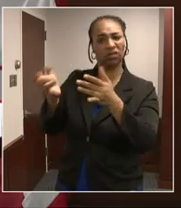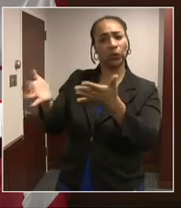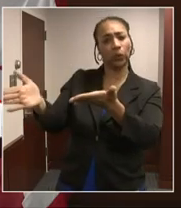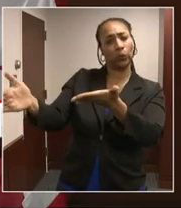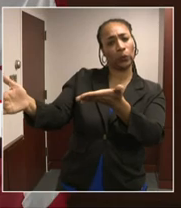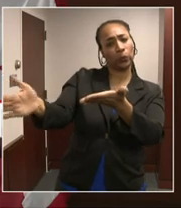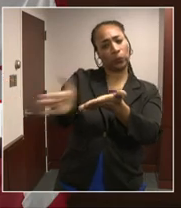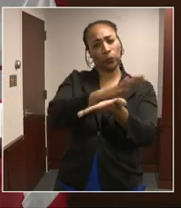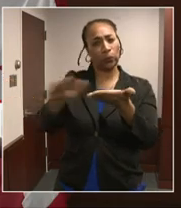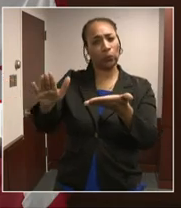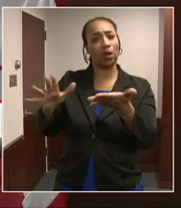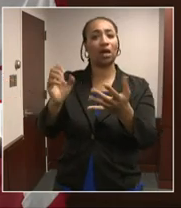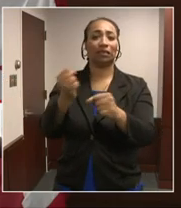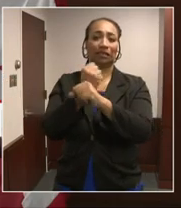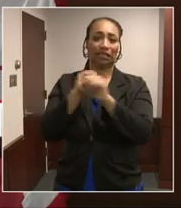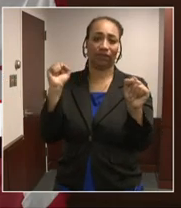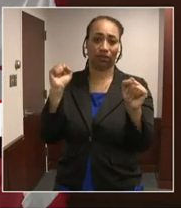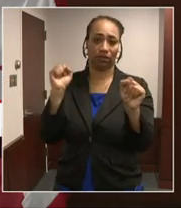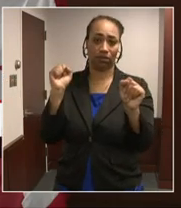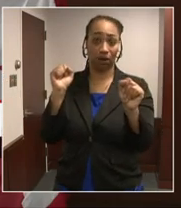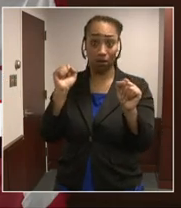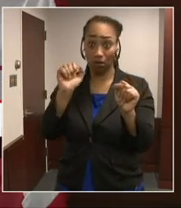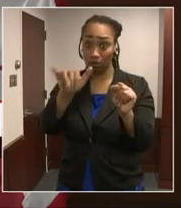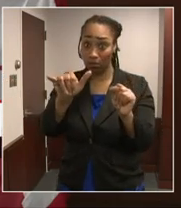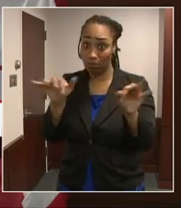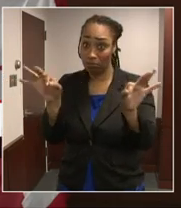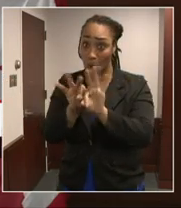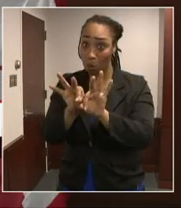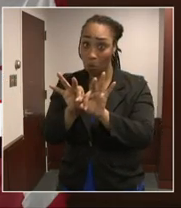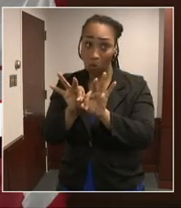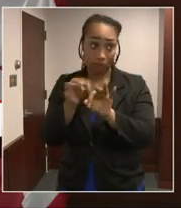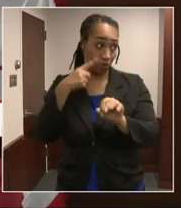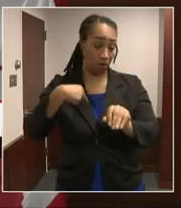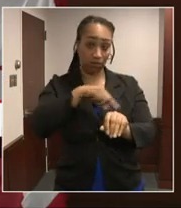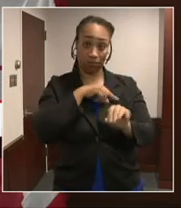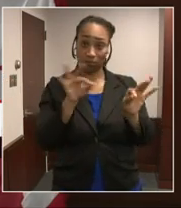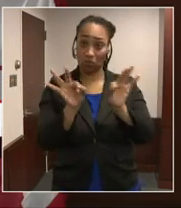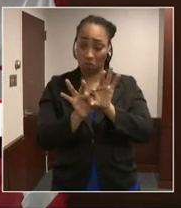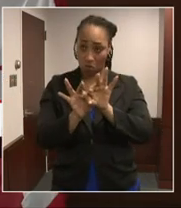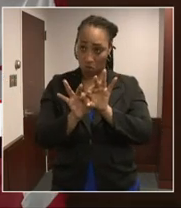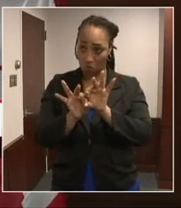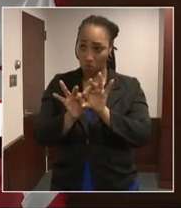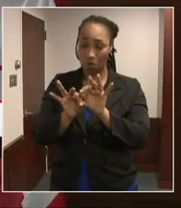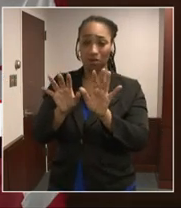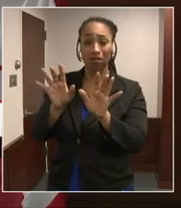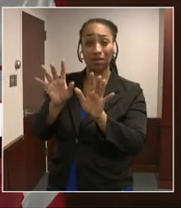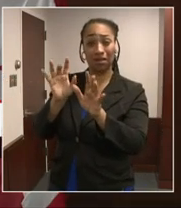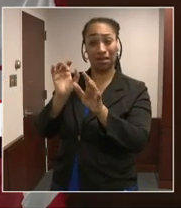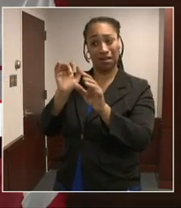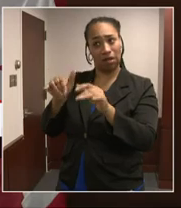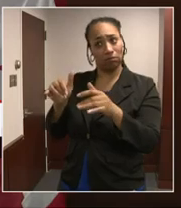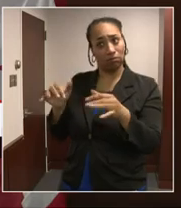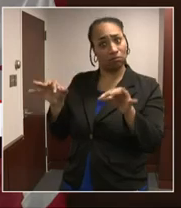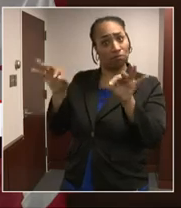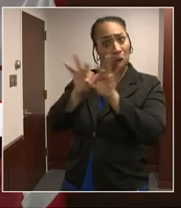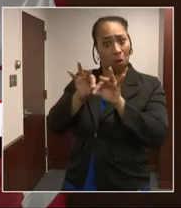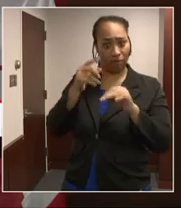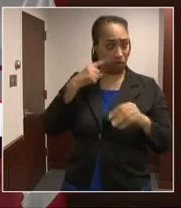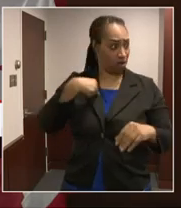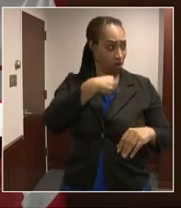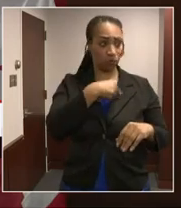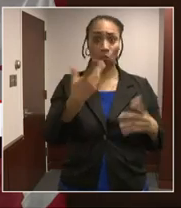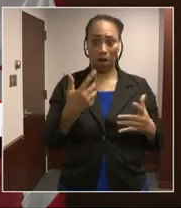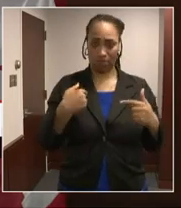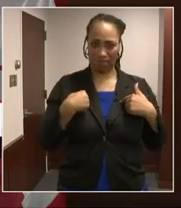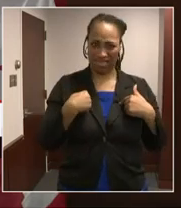important to us, I dare say, than anybody in the federal government. And there are opportunities for us to work together